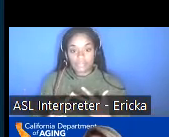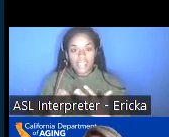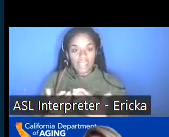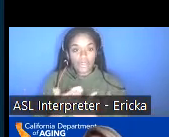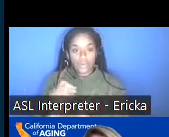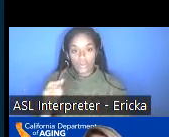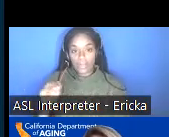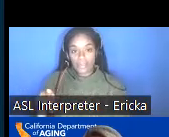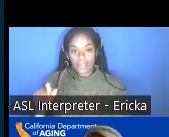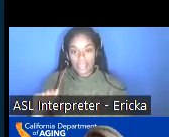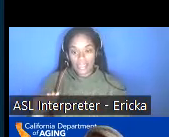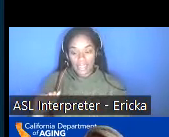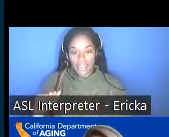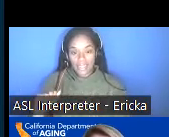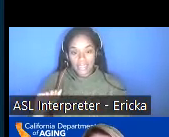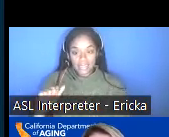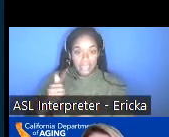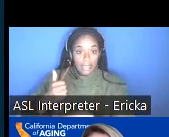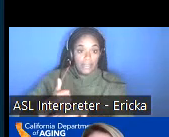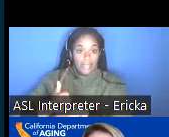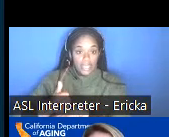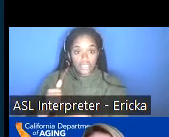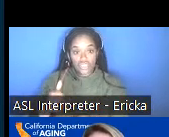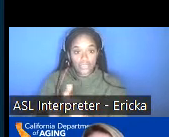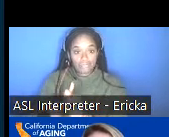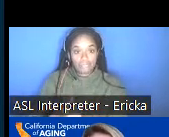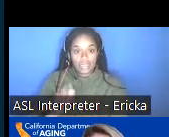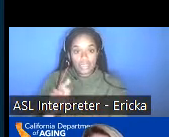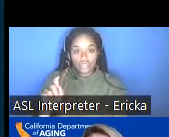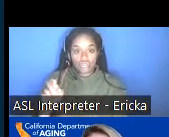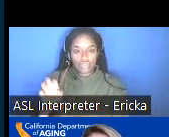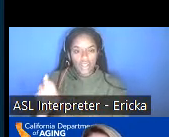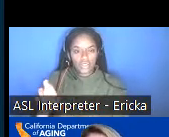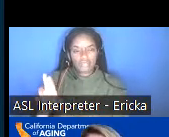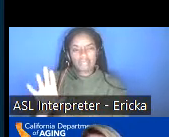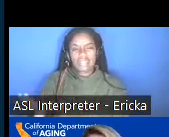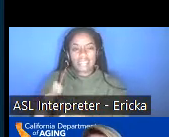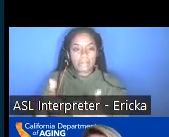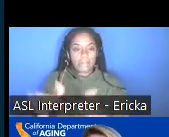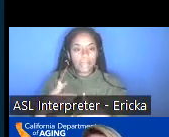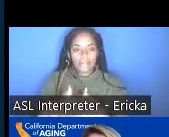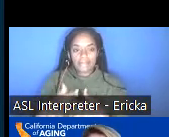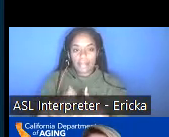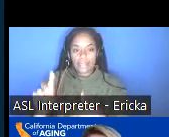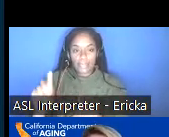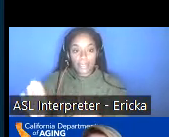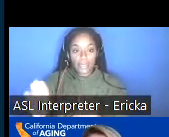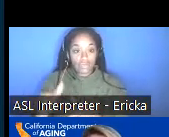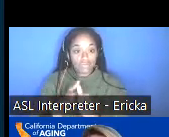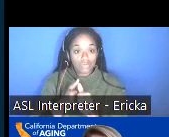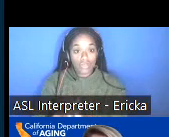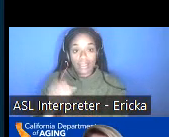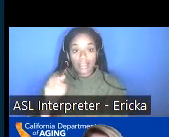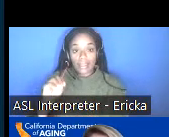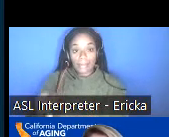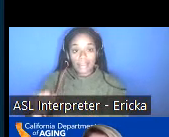MPA implementation tracker, which is a publicly available database to track MPA progress